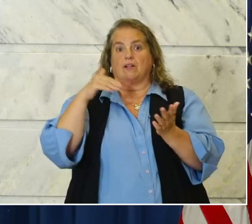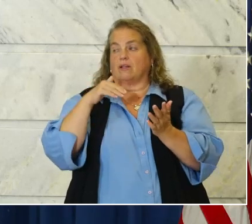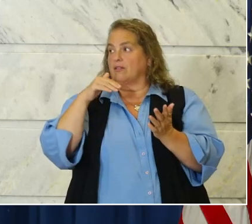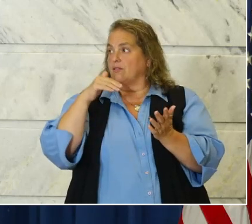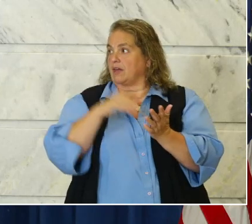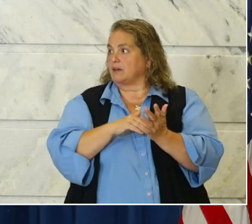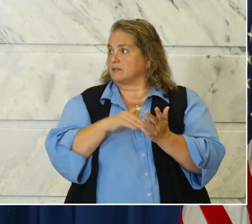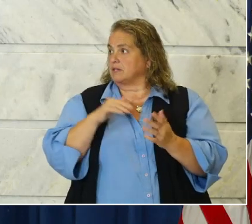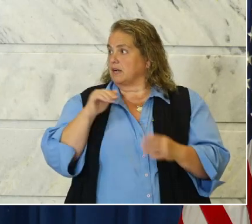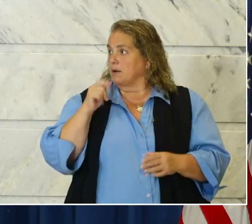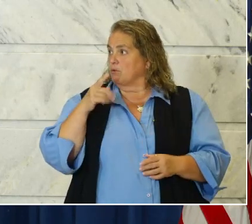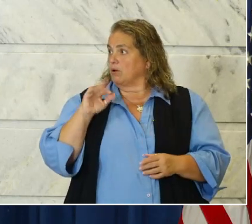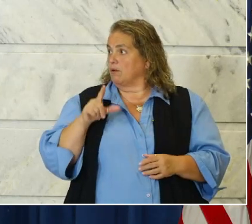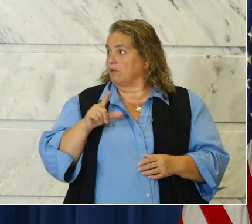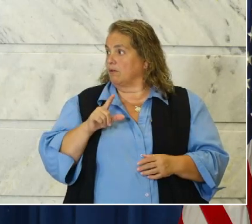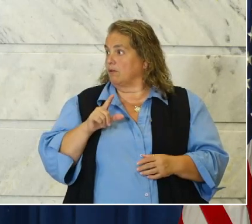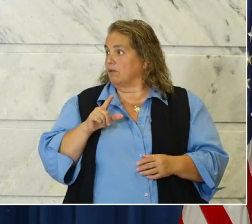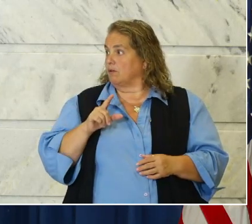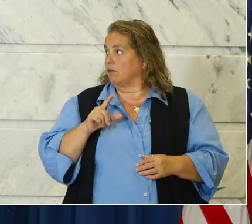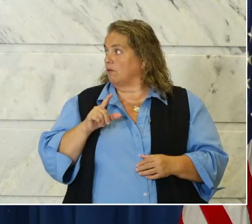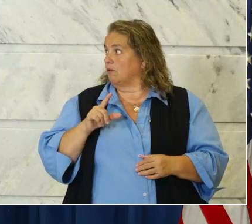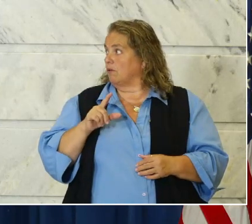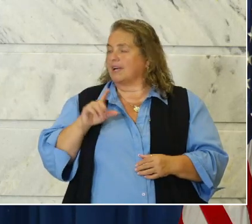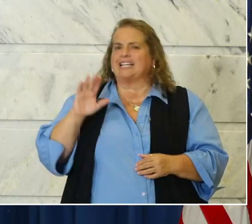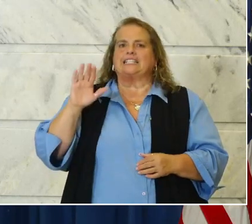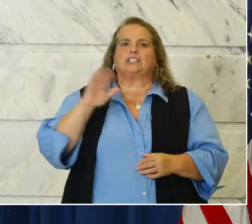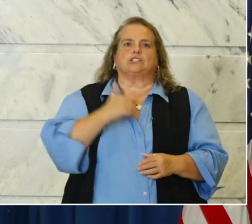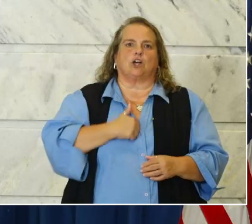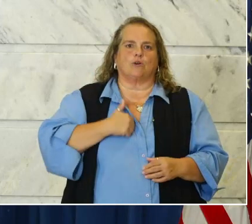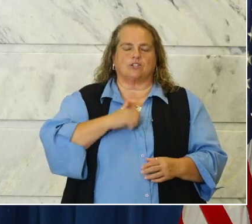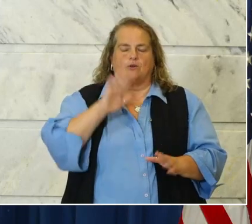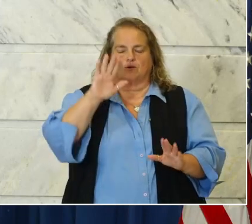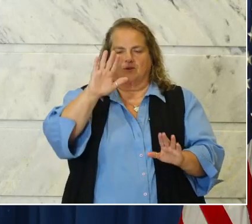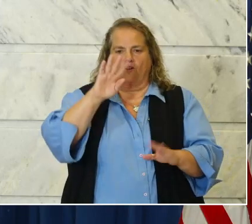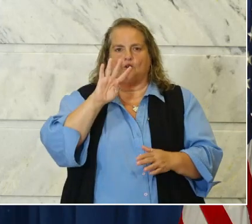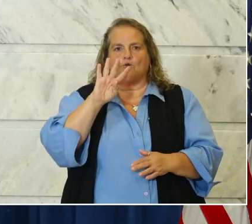April. I'm sorry? Oh, sorry, Governor,